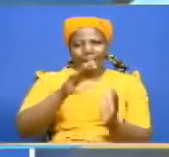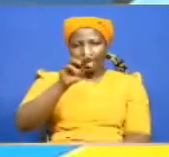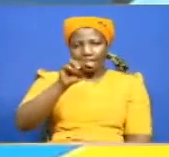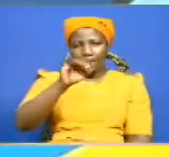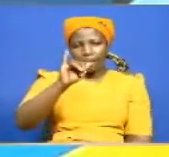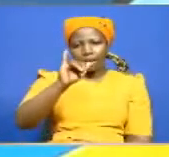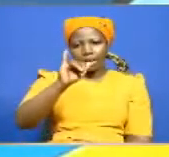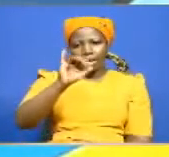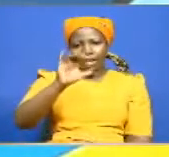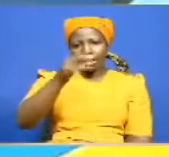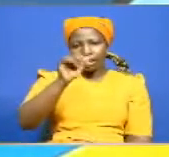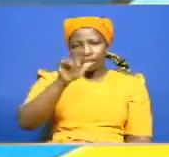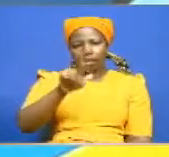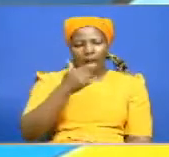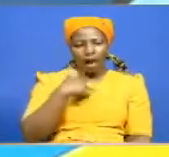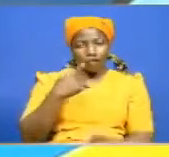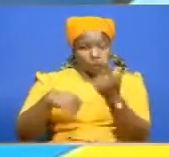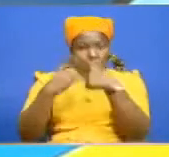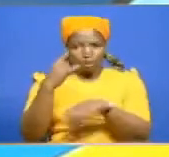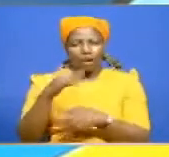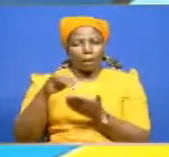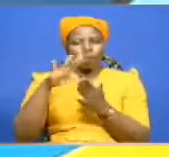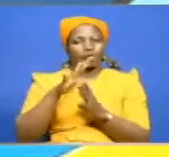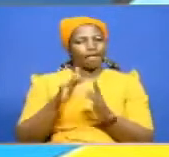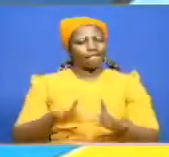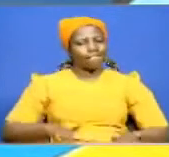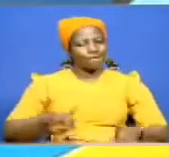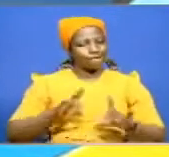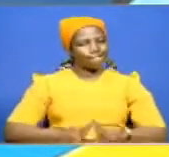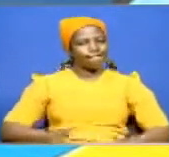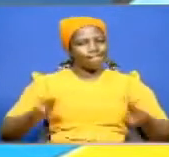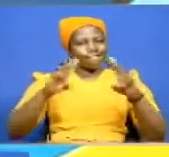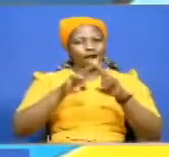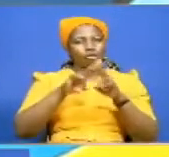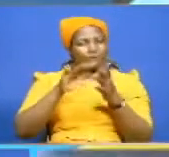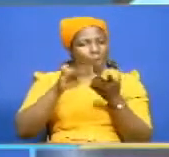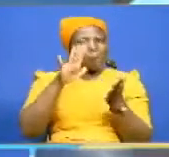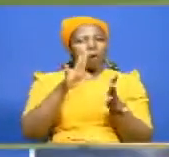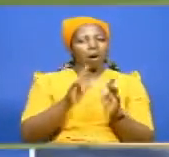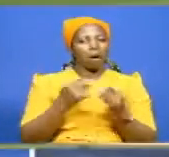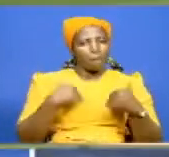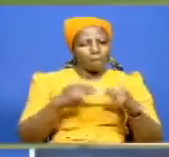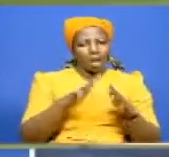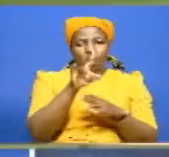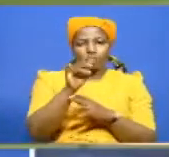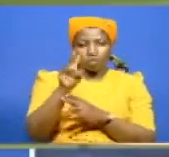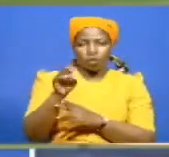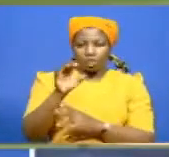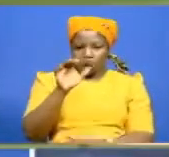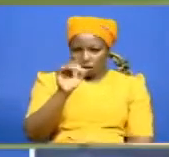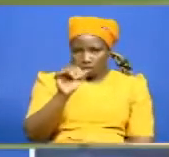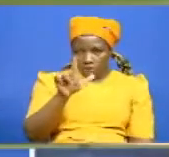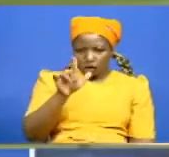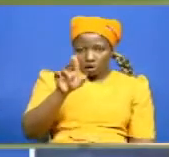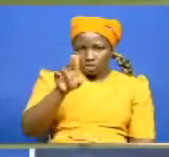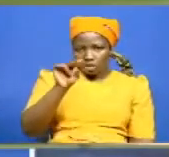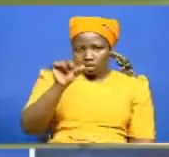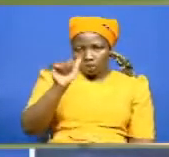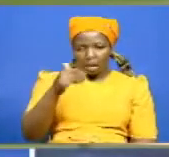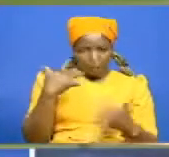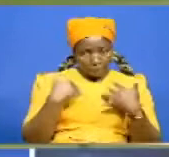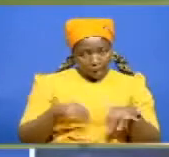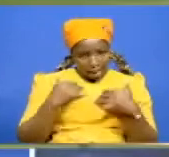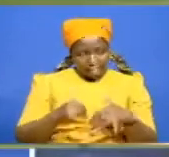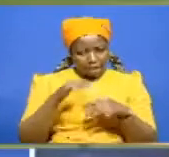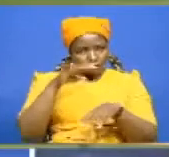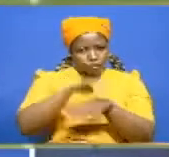League Most Valuable Player Award for the year 2020. This comes after Olunga, who plays for Kashiwa Reysol, scooped the